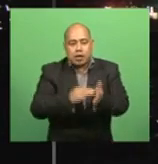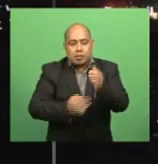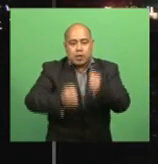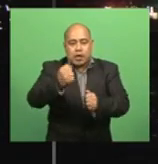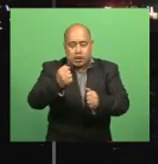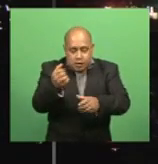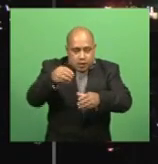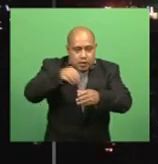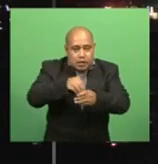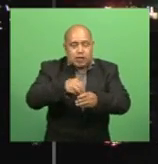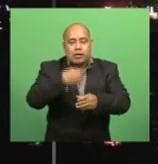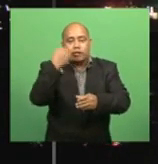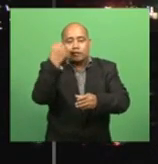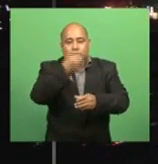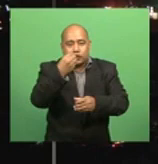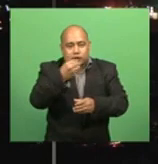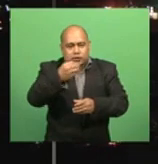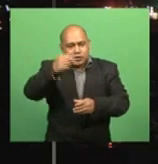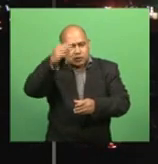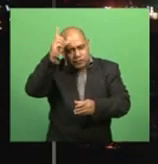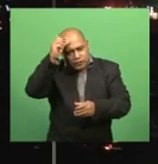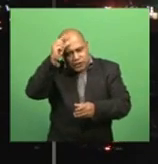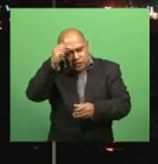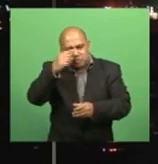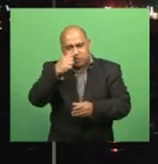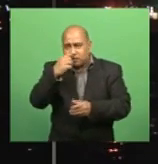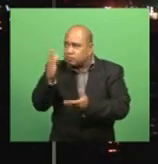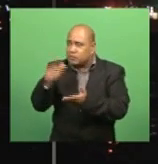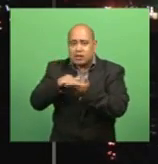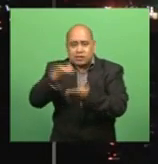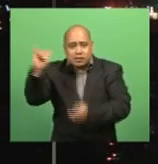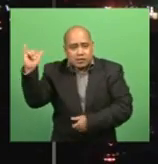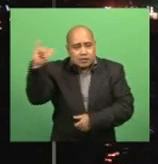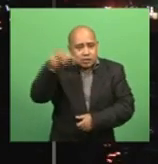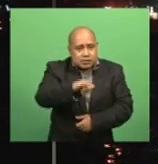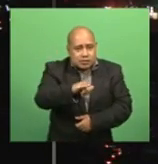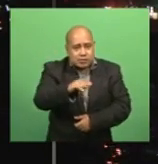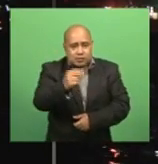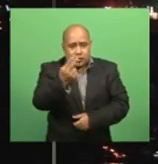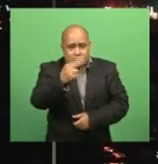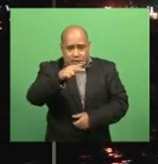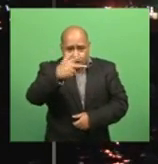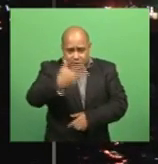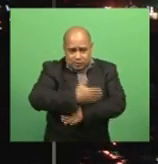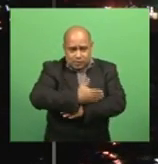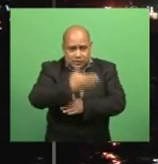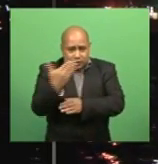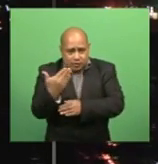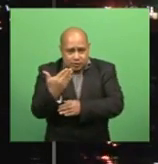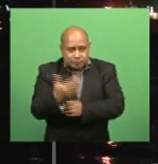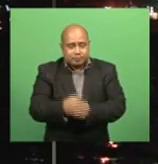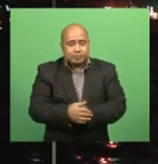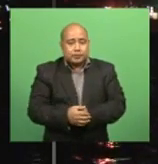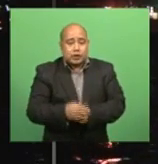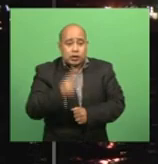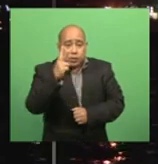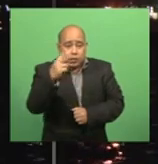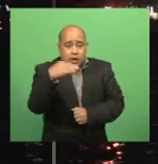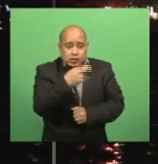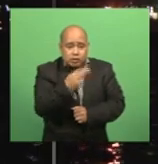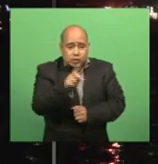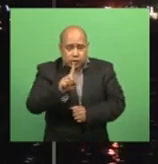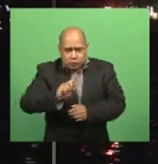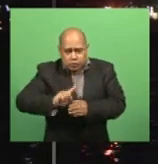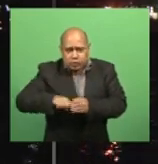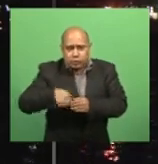from abroad for their full 28 days of quarantine. There are currently 221 individuals still under quarantine. Lena Rees